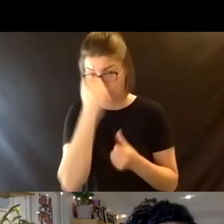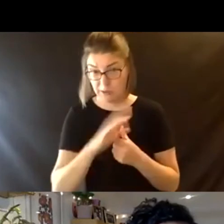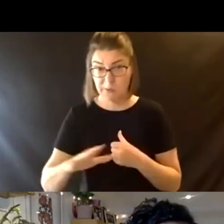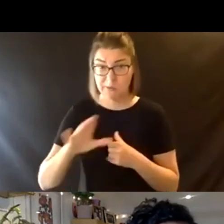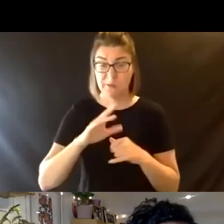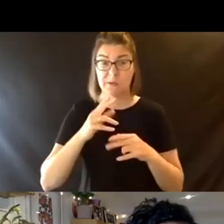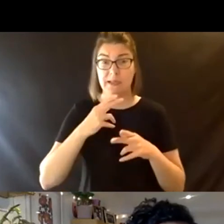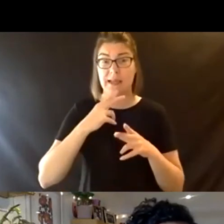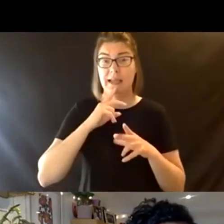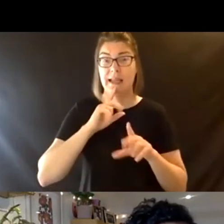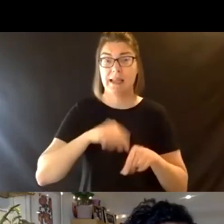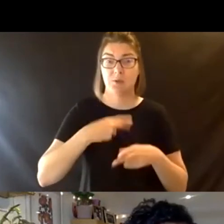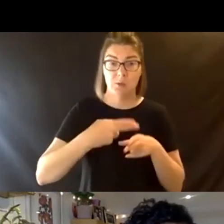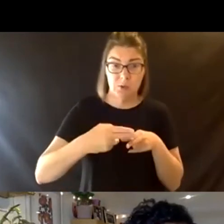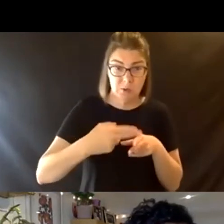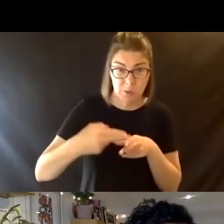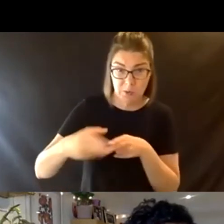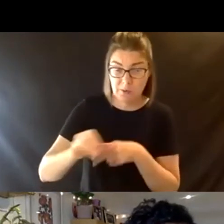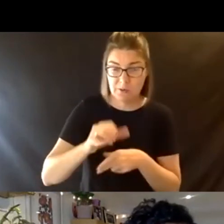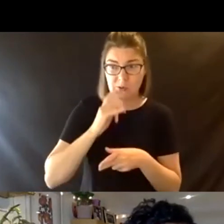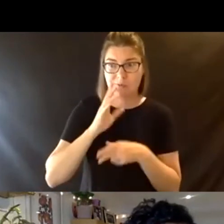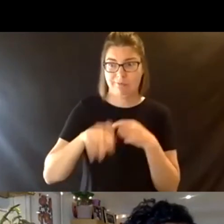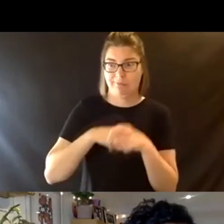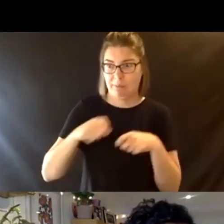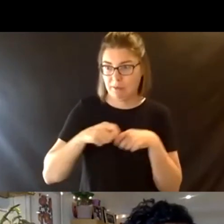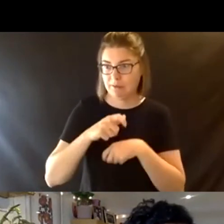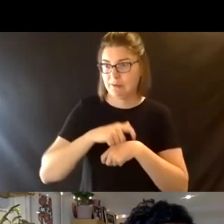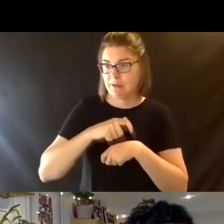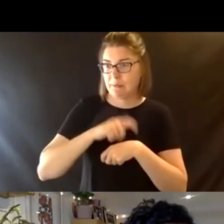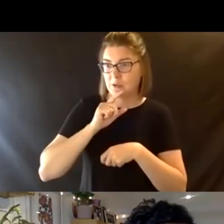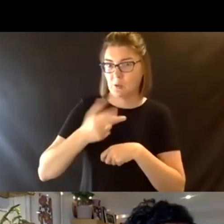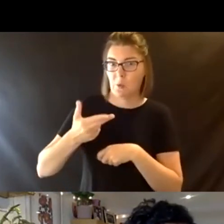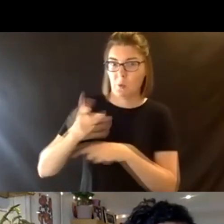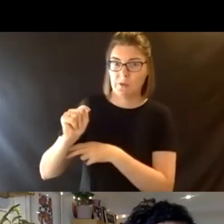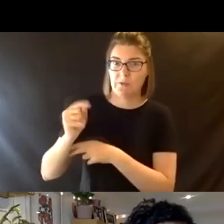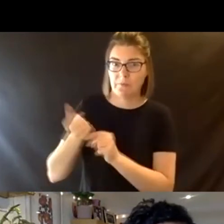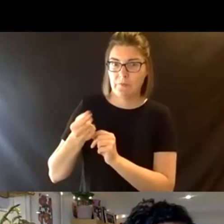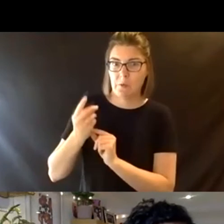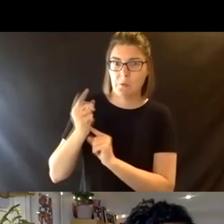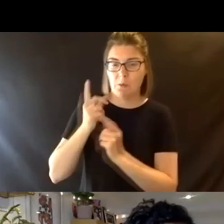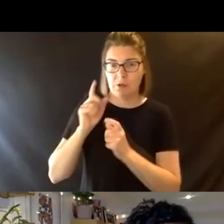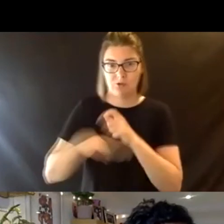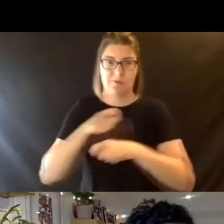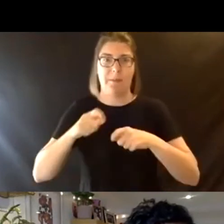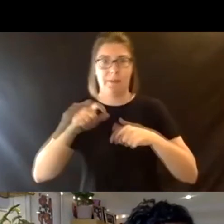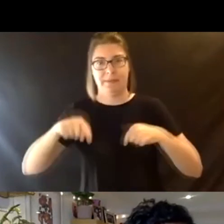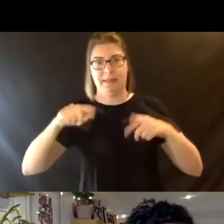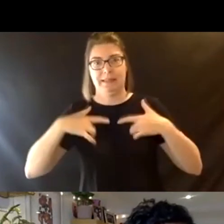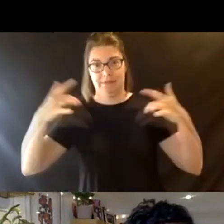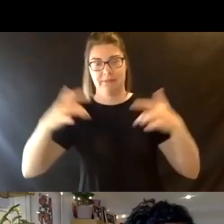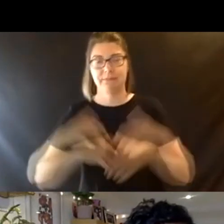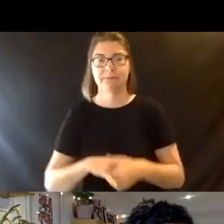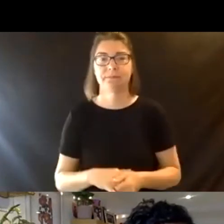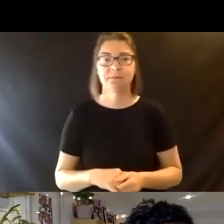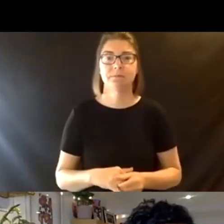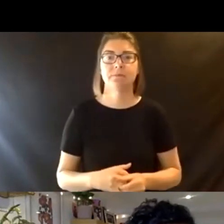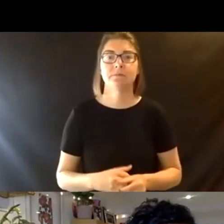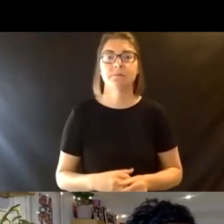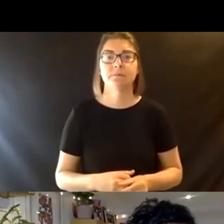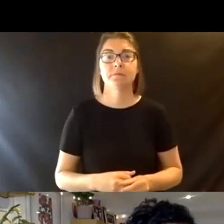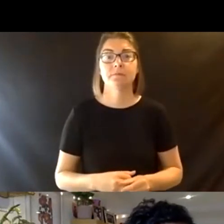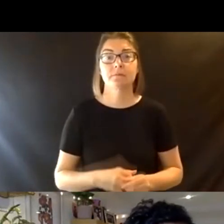so we can wrap up and allow our host a few moments to close the event. And this is actually really kind of powerful and